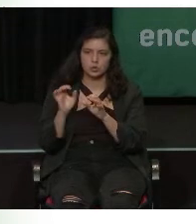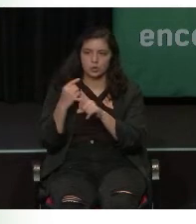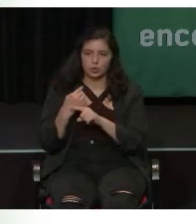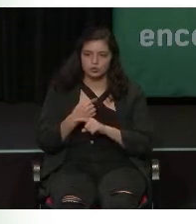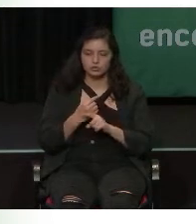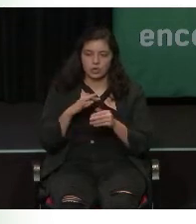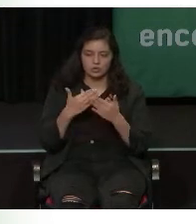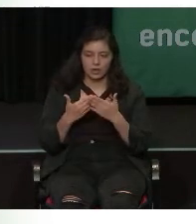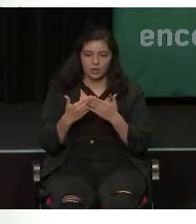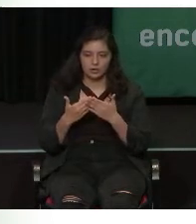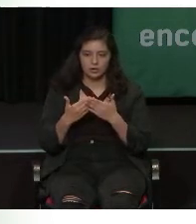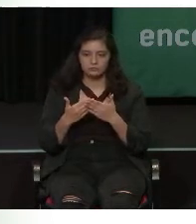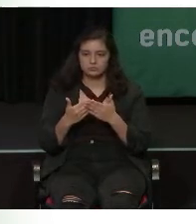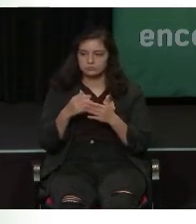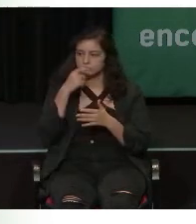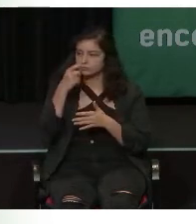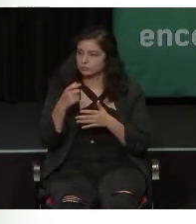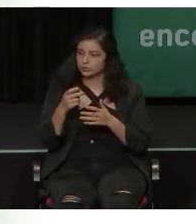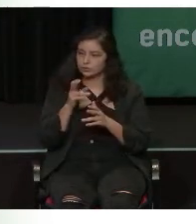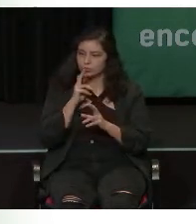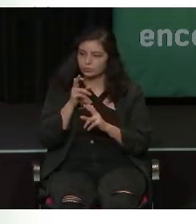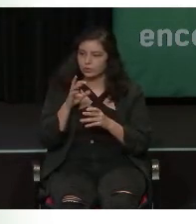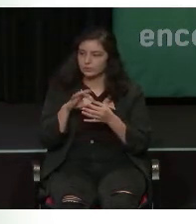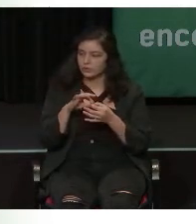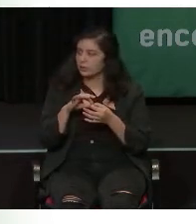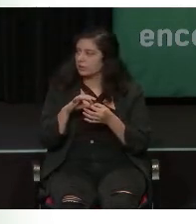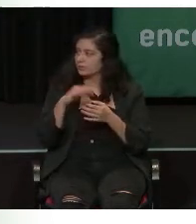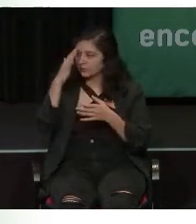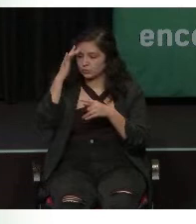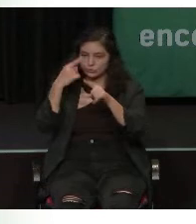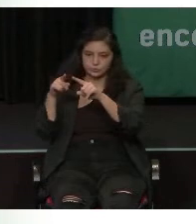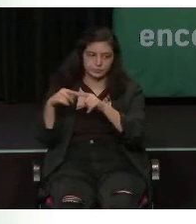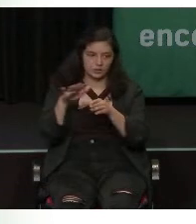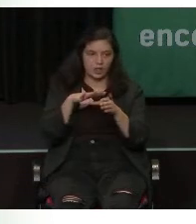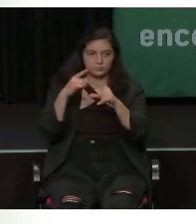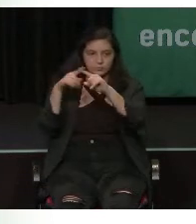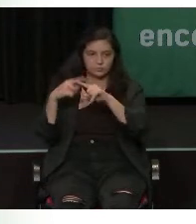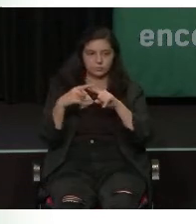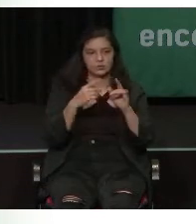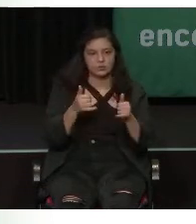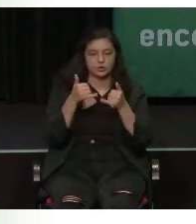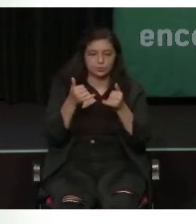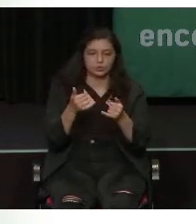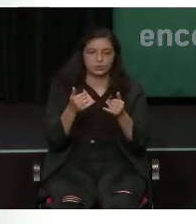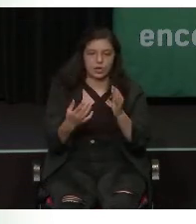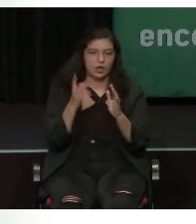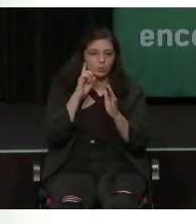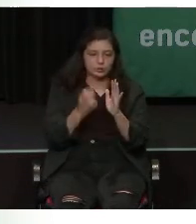underlie immune responses to in a number of different scenarios, and that found out the